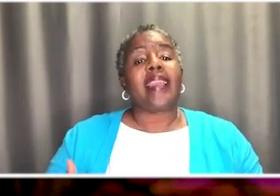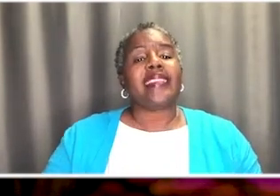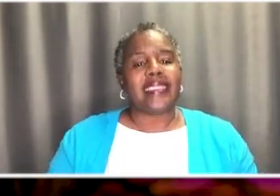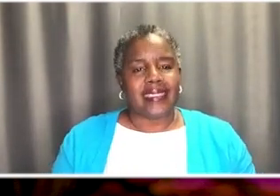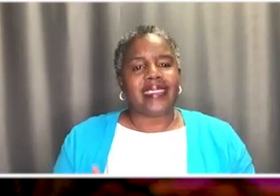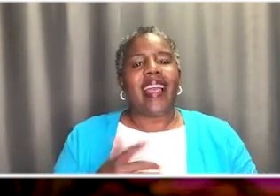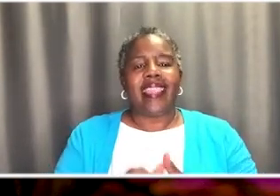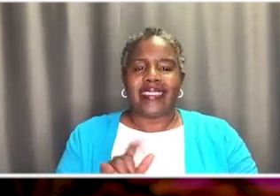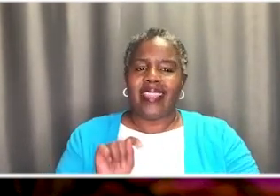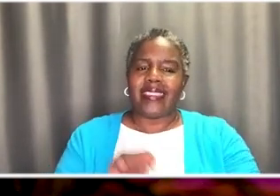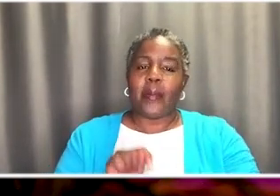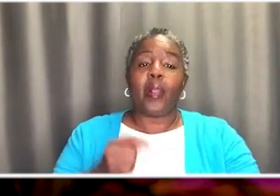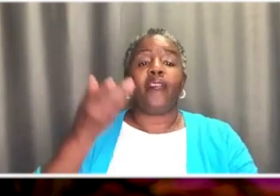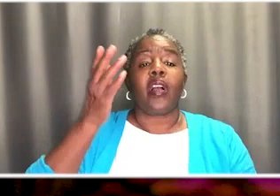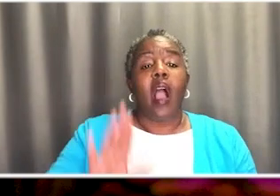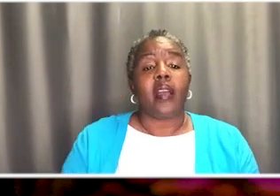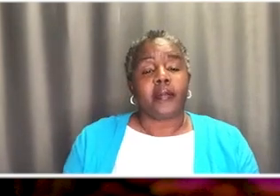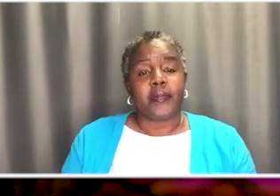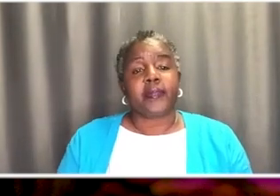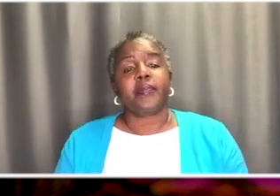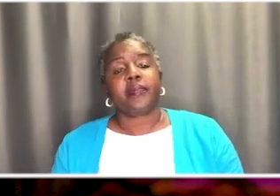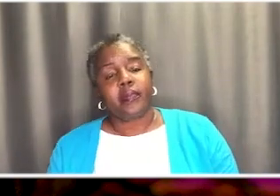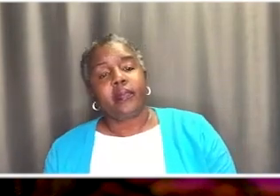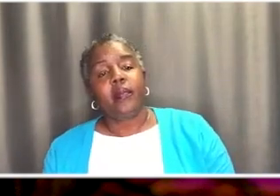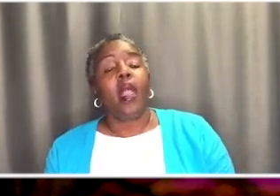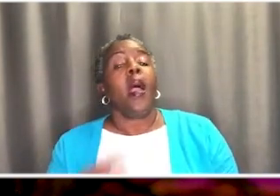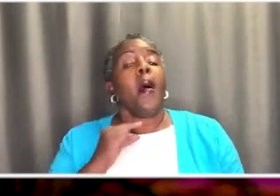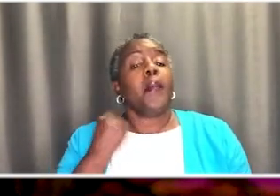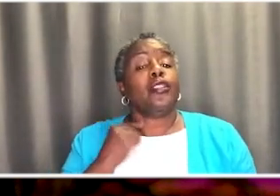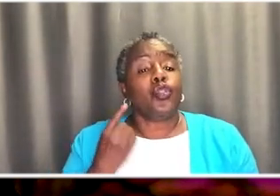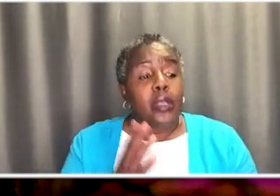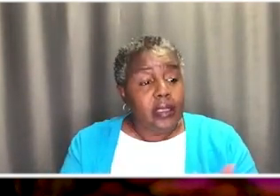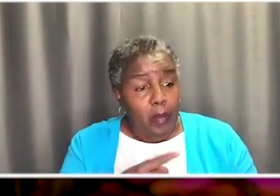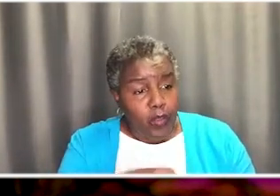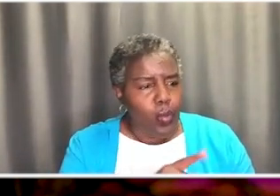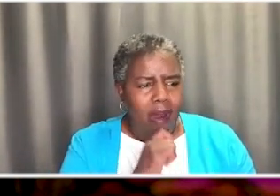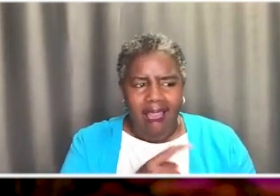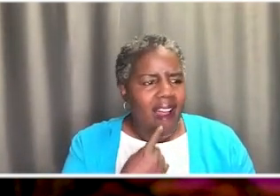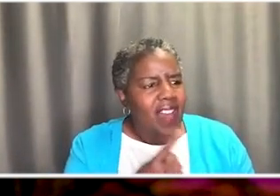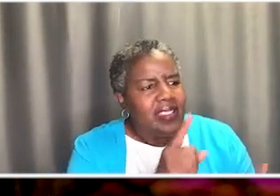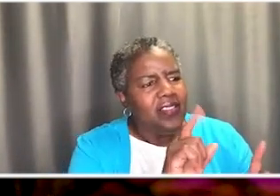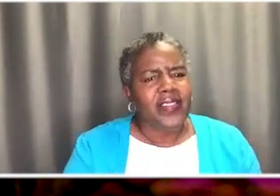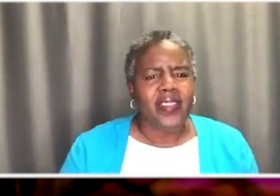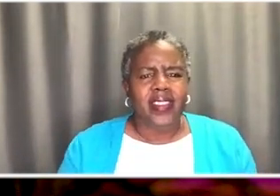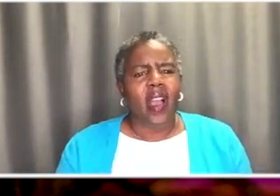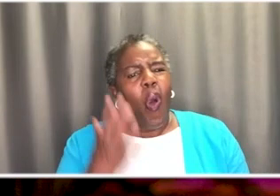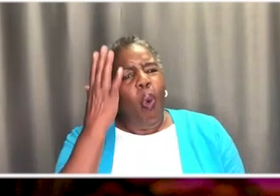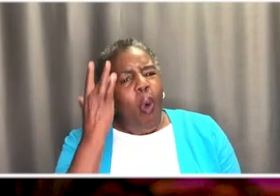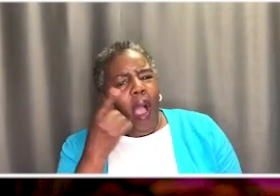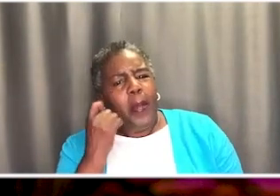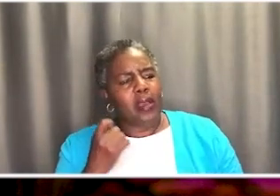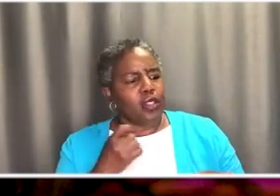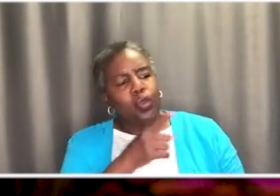the temple of God. And ministers, some of you have been so ineffective because you